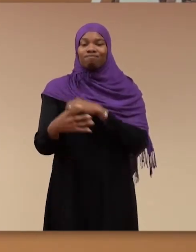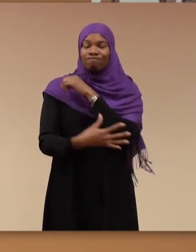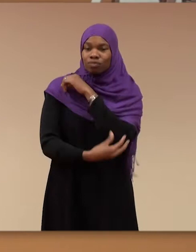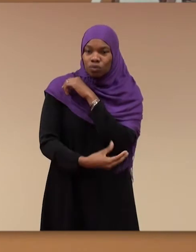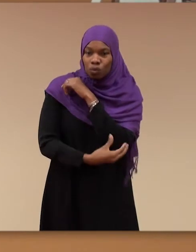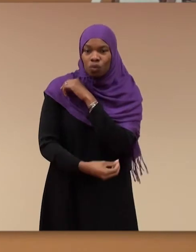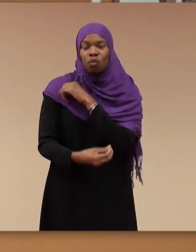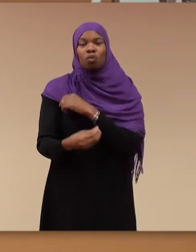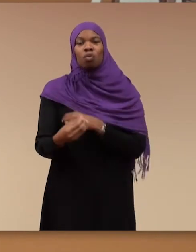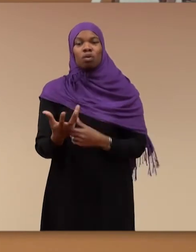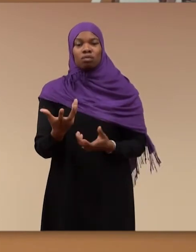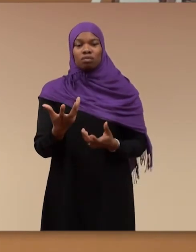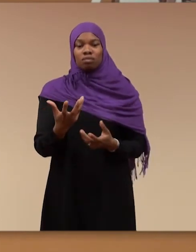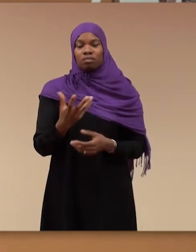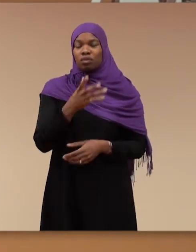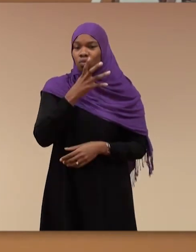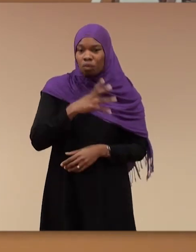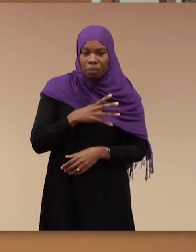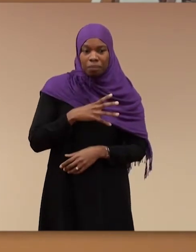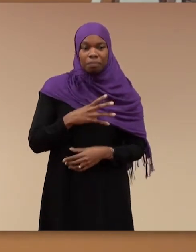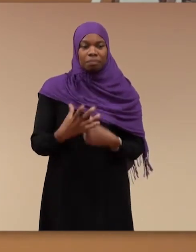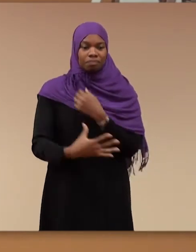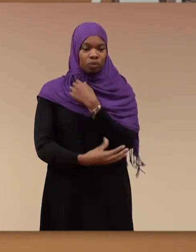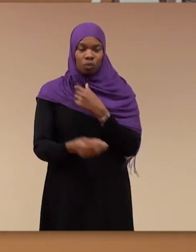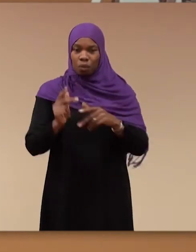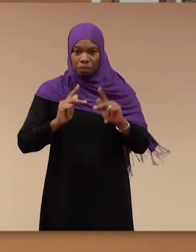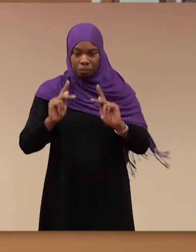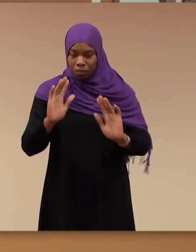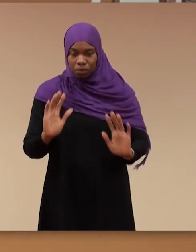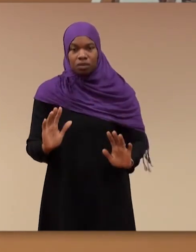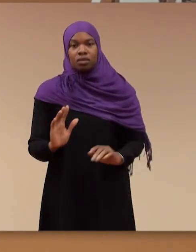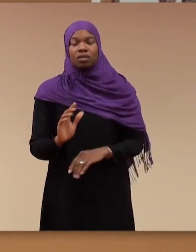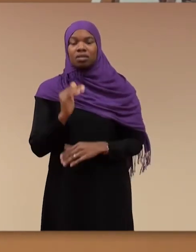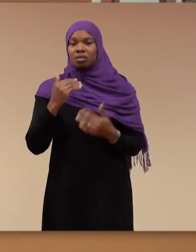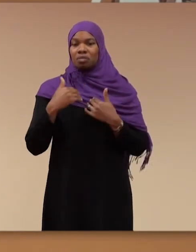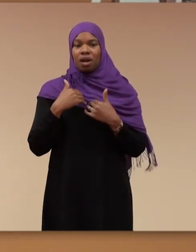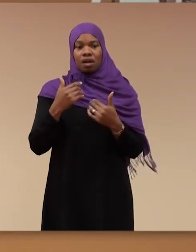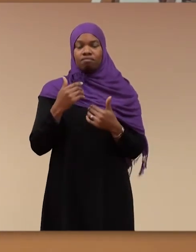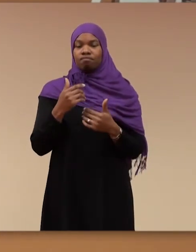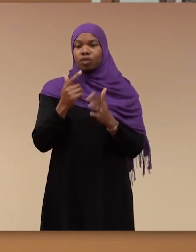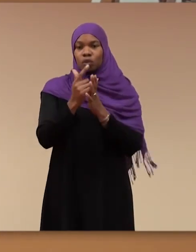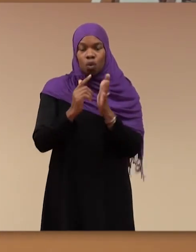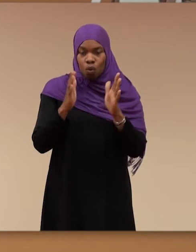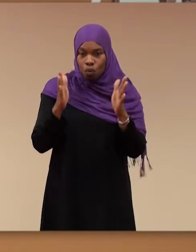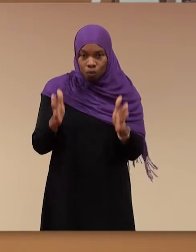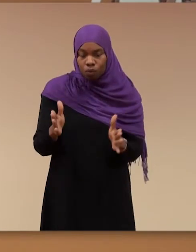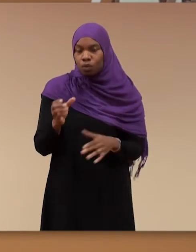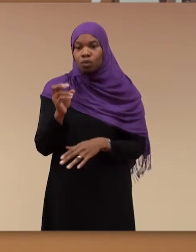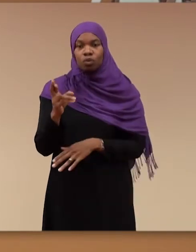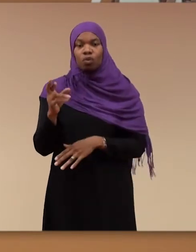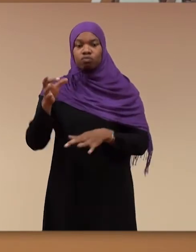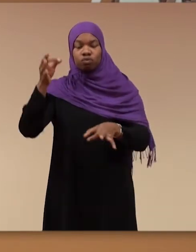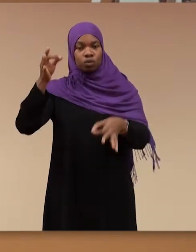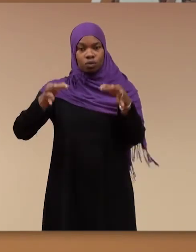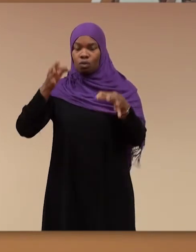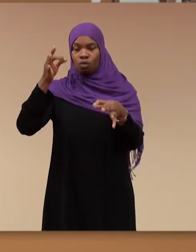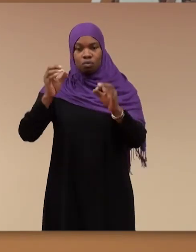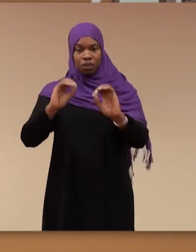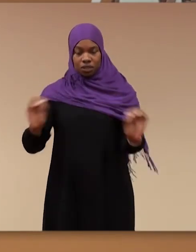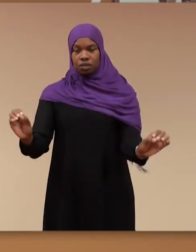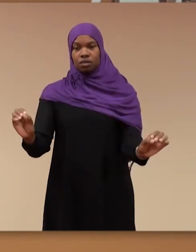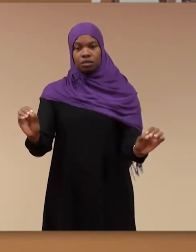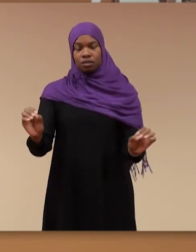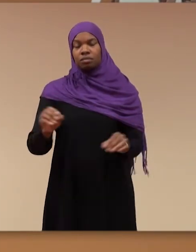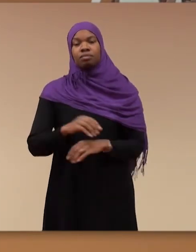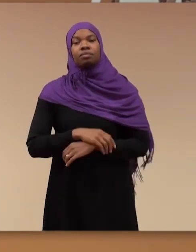stand beside them to take their rights. There were no lawyers, no courts to go to. And most of the